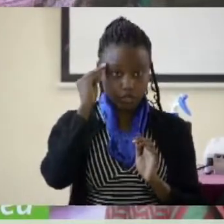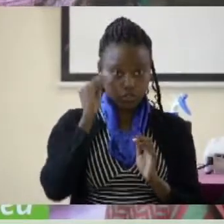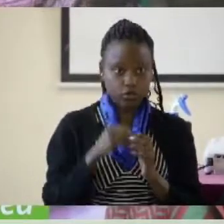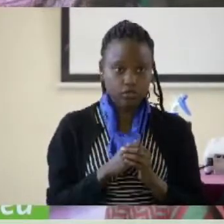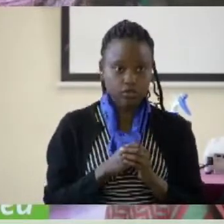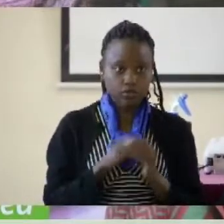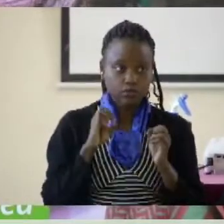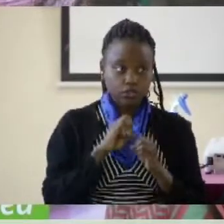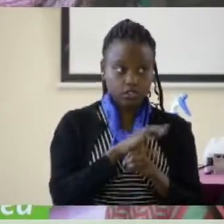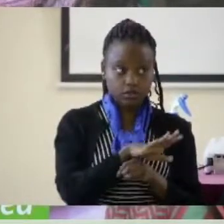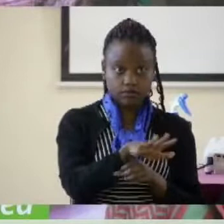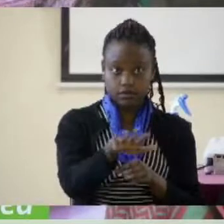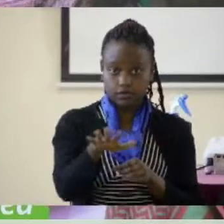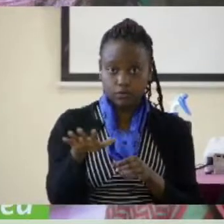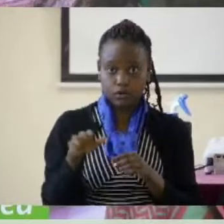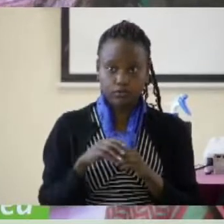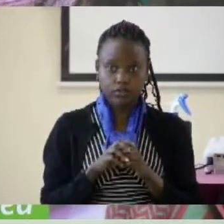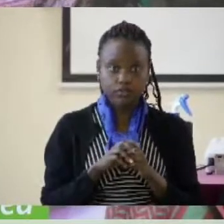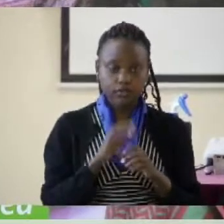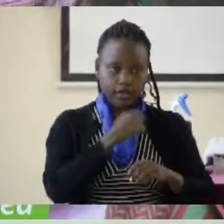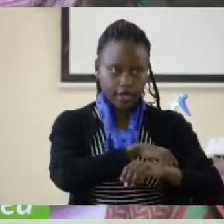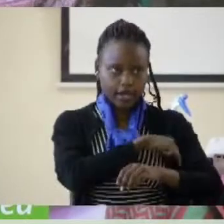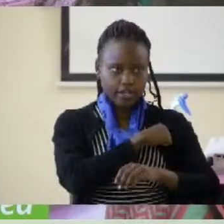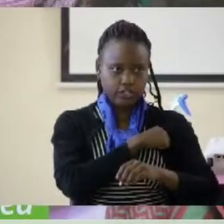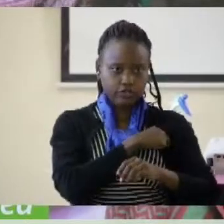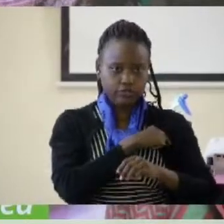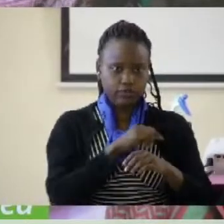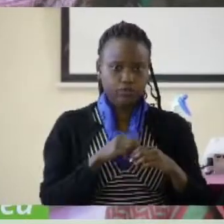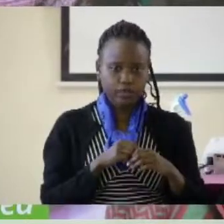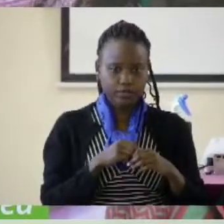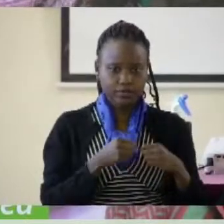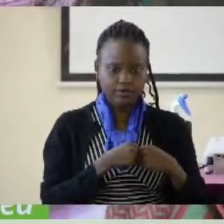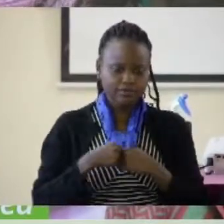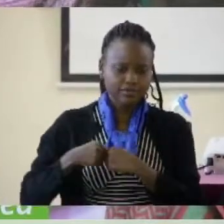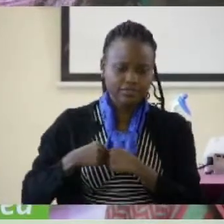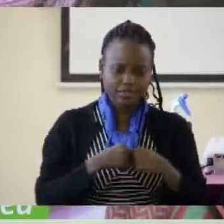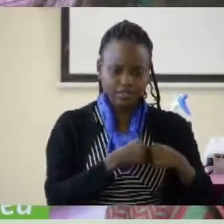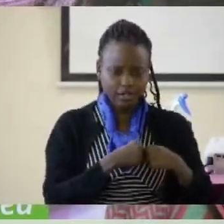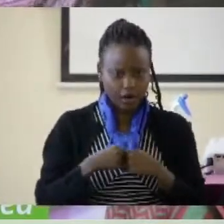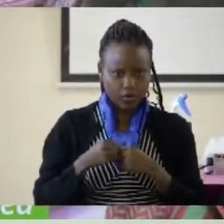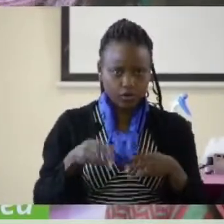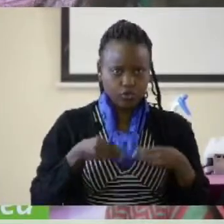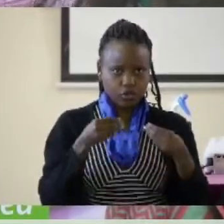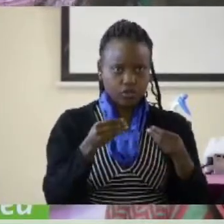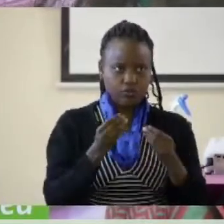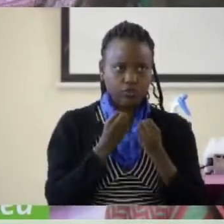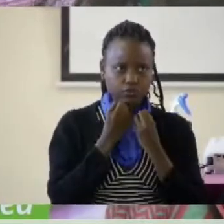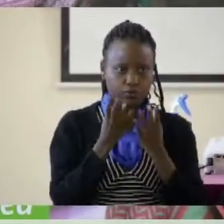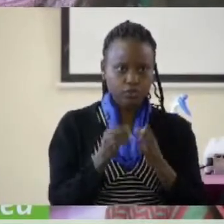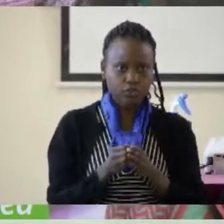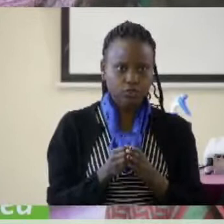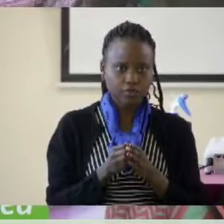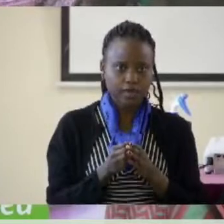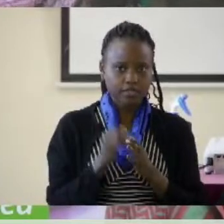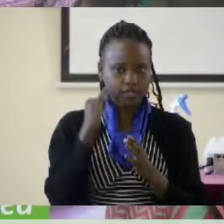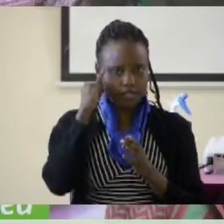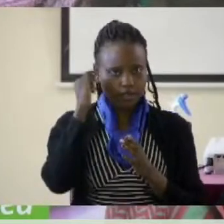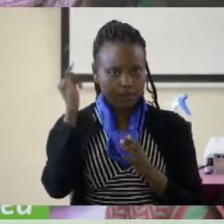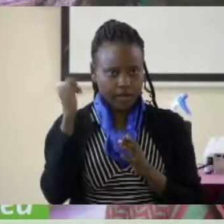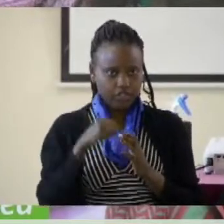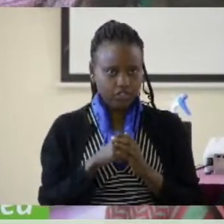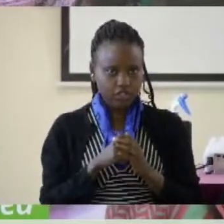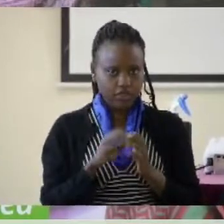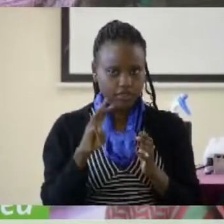is devolved, a chief will struggle maybe to give information, but suppose a ward administrator is there, providing that